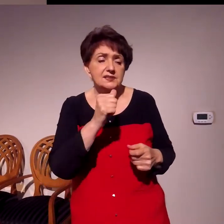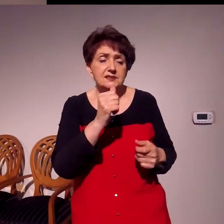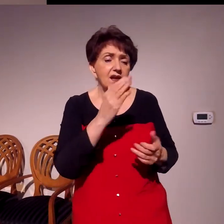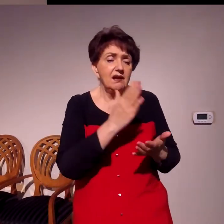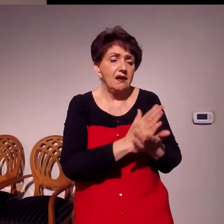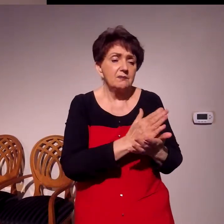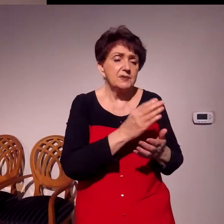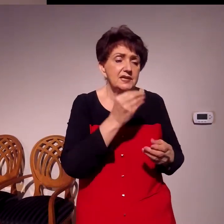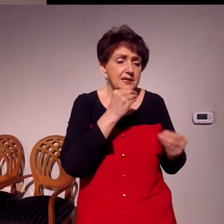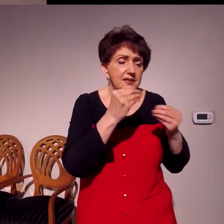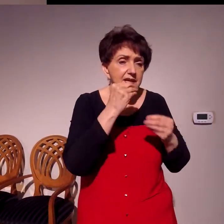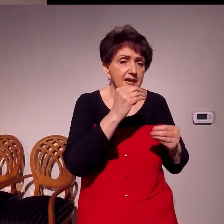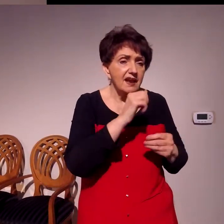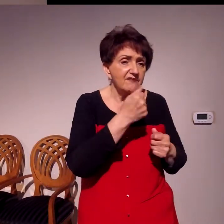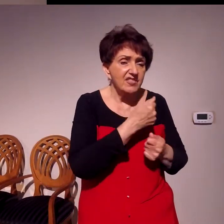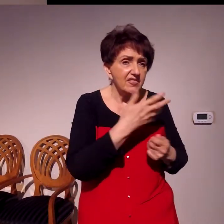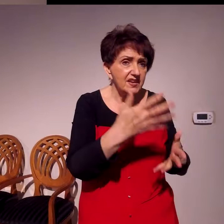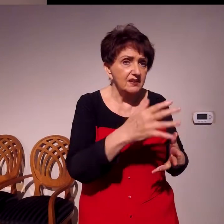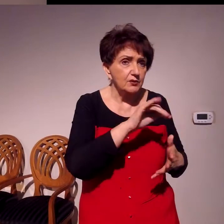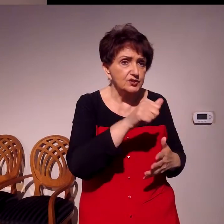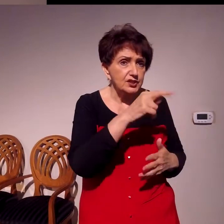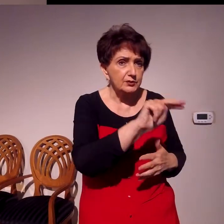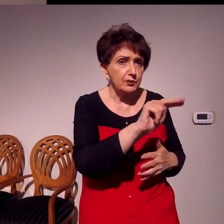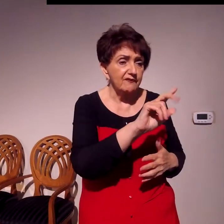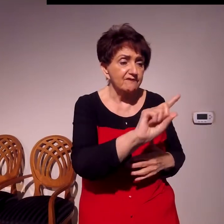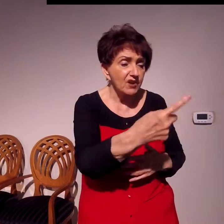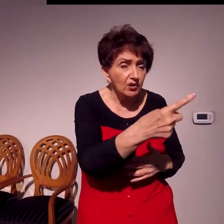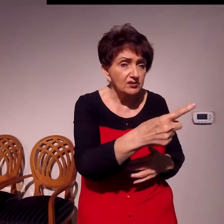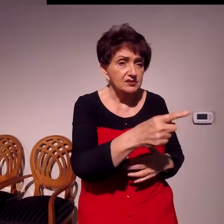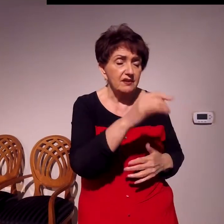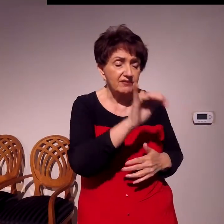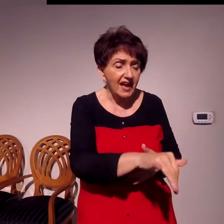stop eating sugar on January 1st of a certain year.